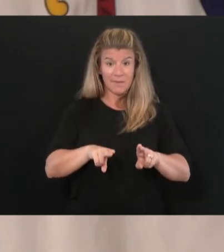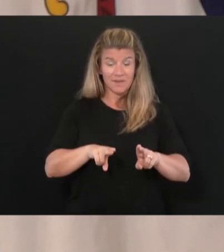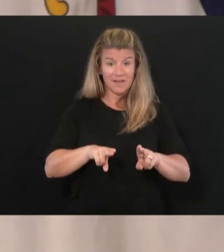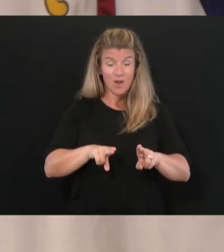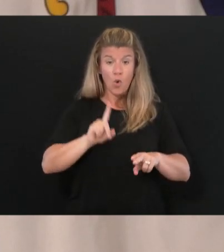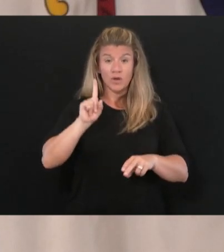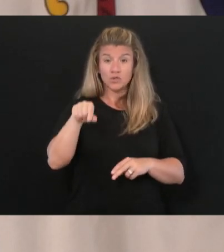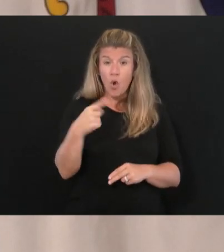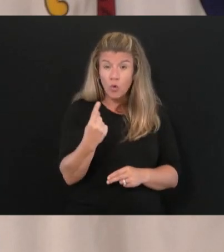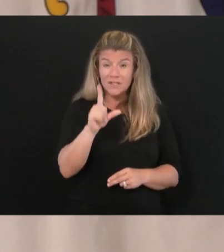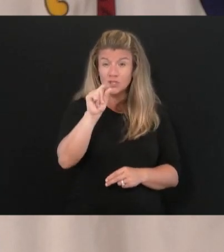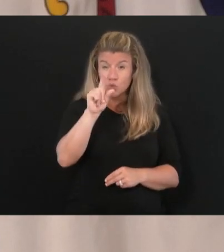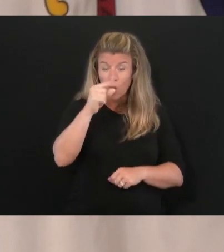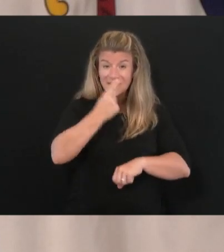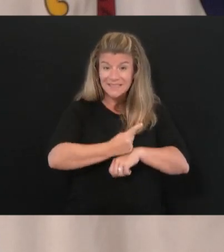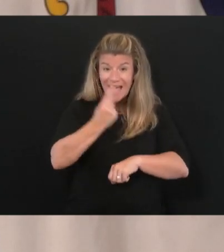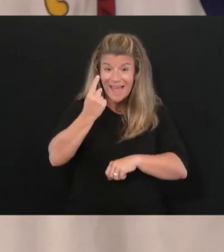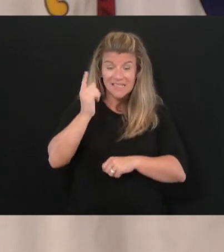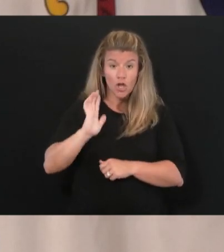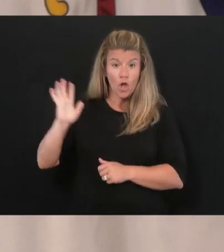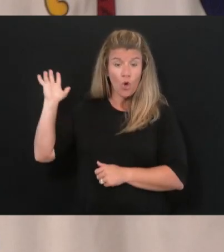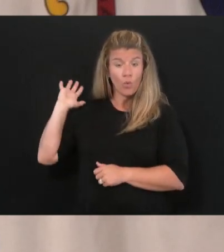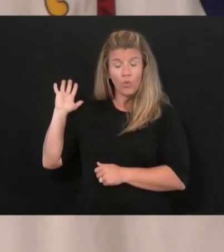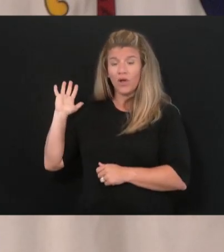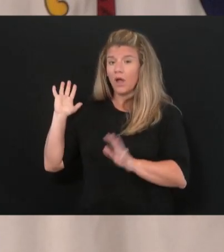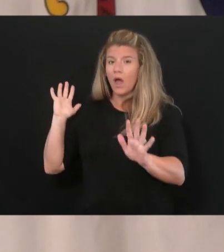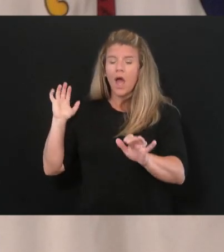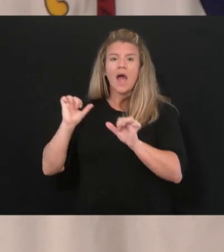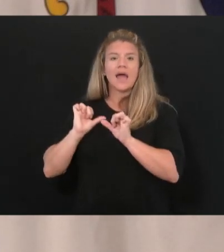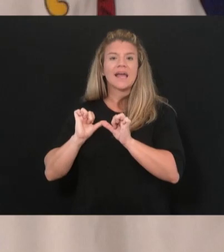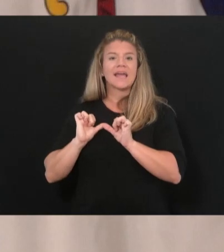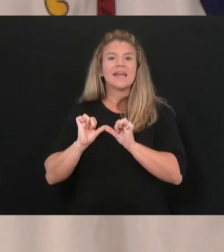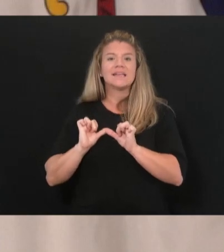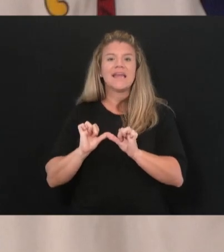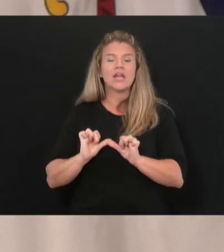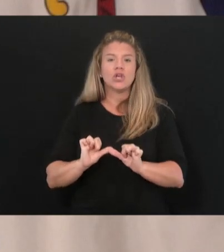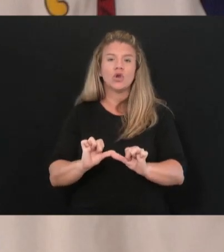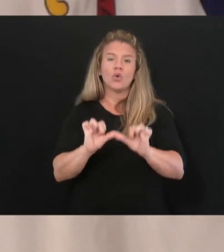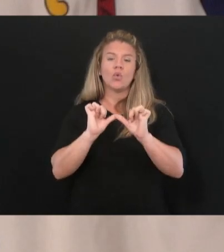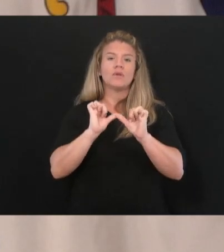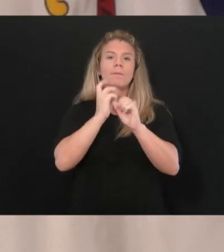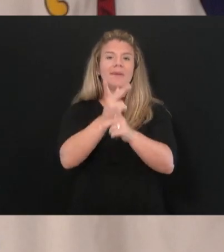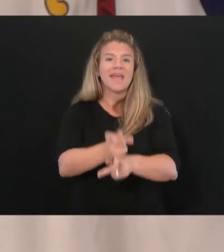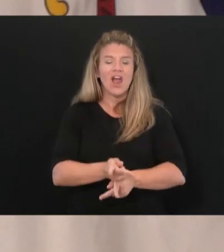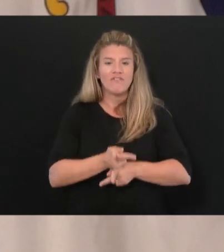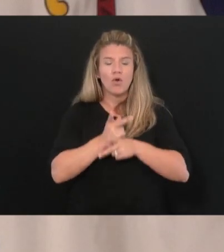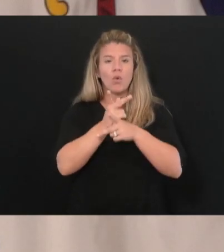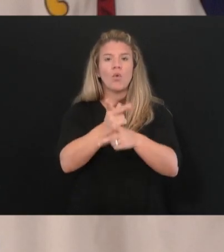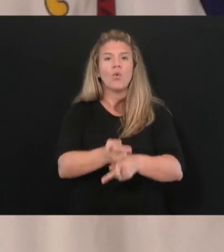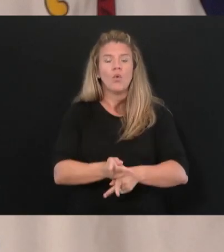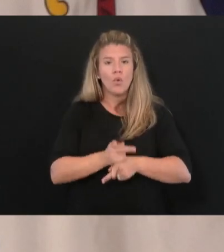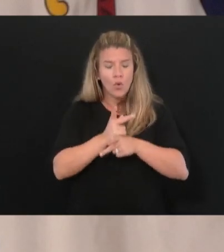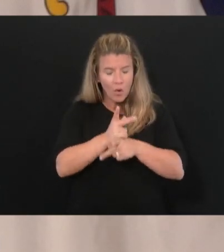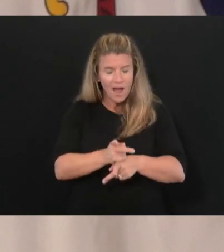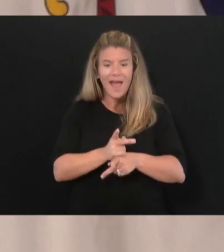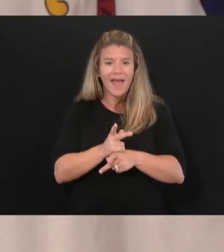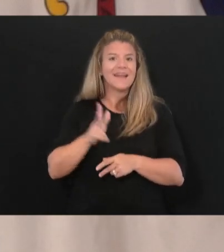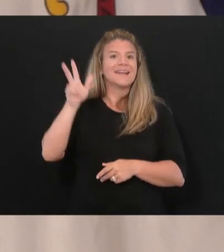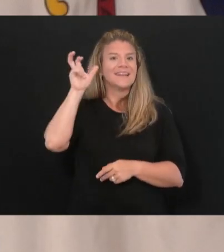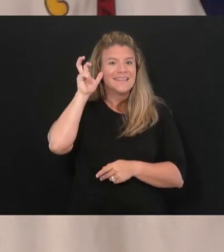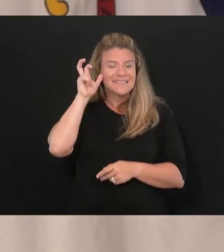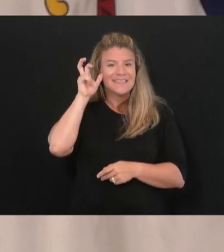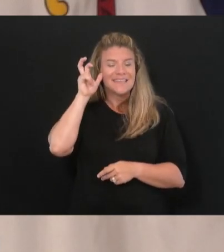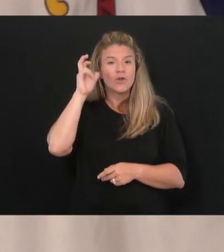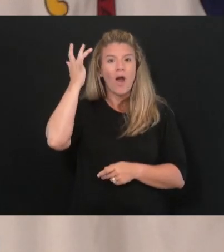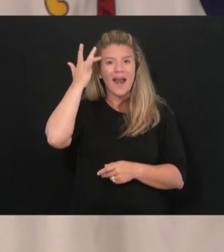ago. Just continue to try to be careful and absolutely take the advice of that great,